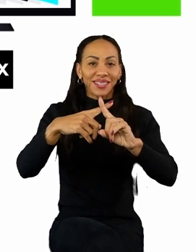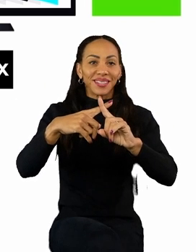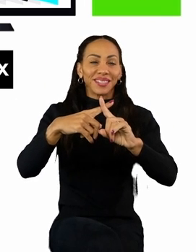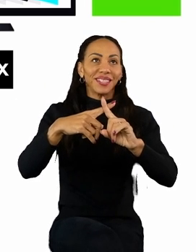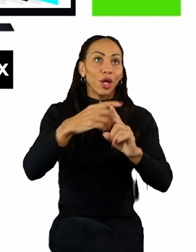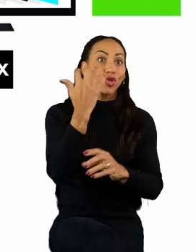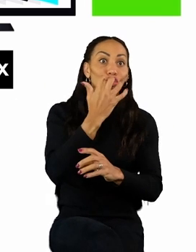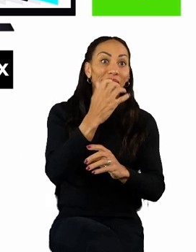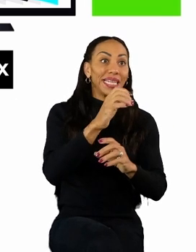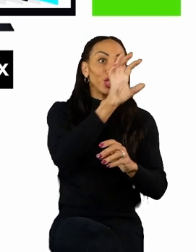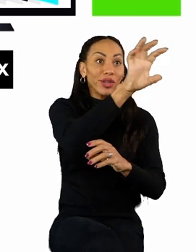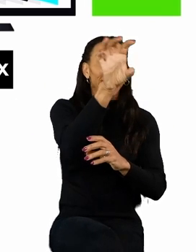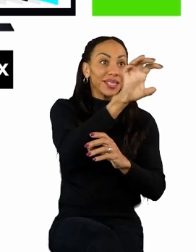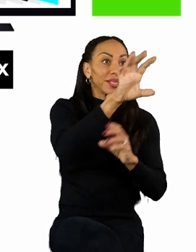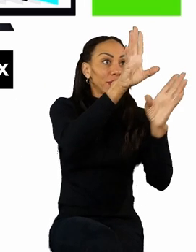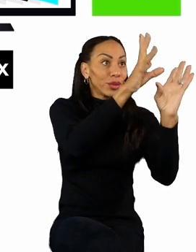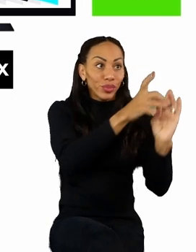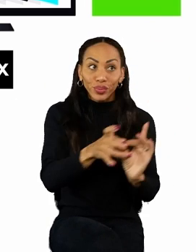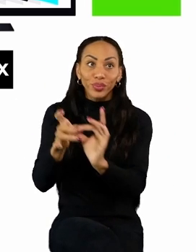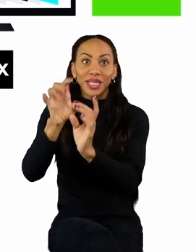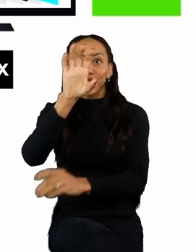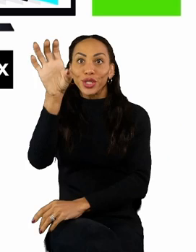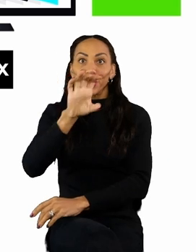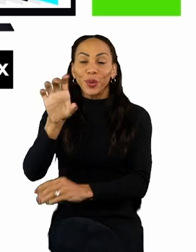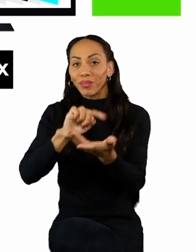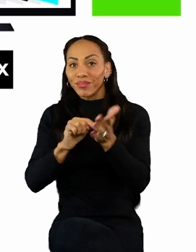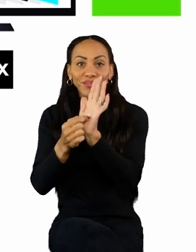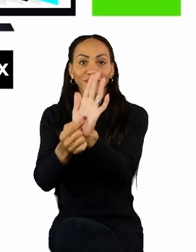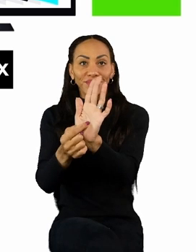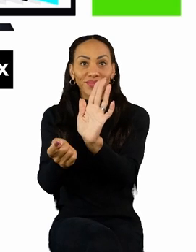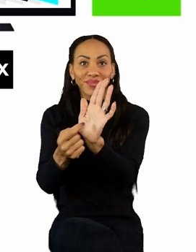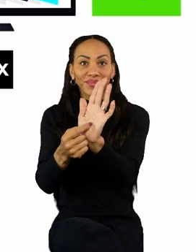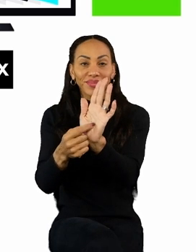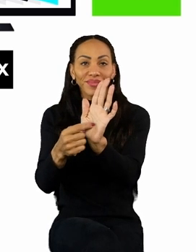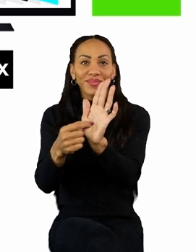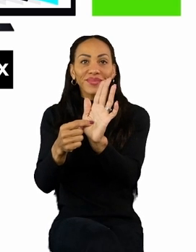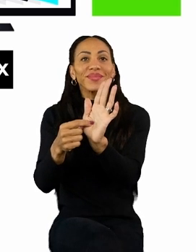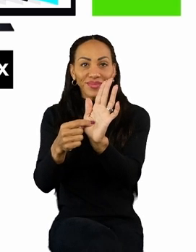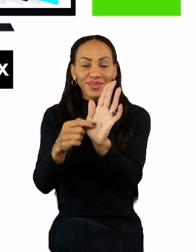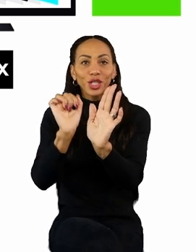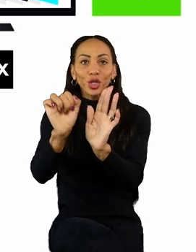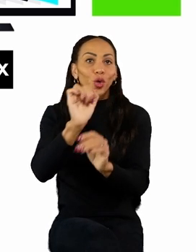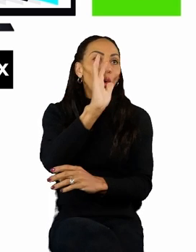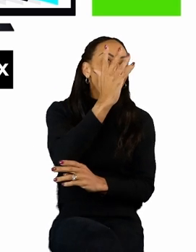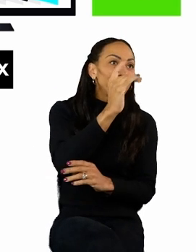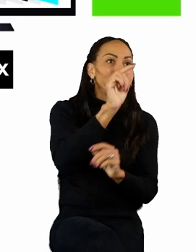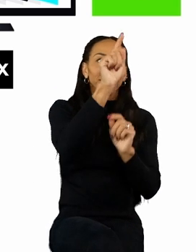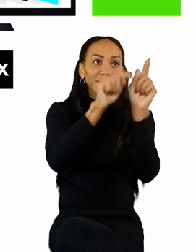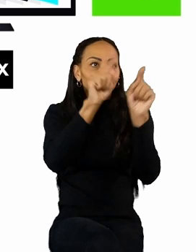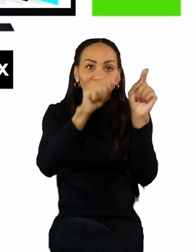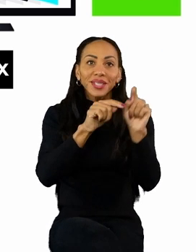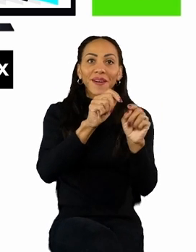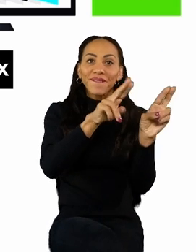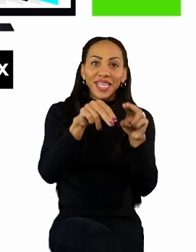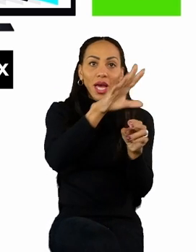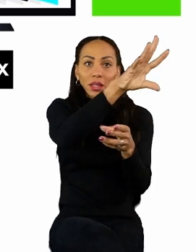together in vMix and I'm piping it back into Zoom. So what you see in Zoom is all a combination of all your